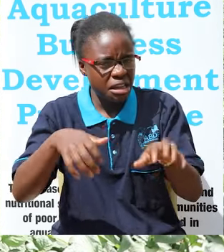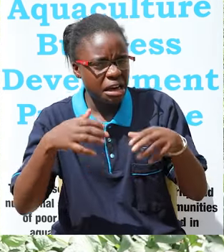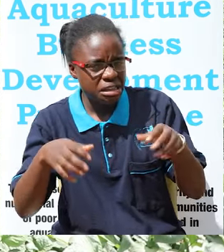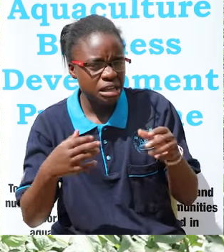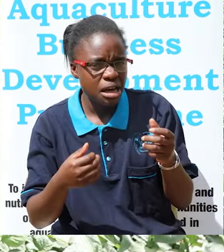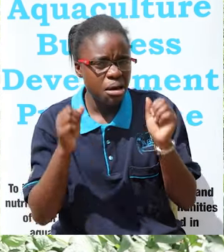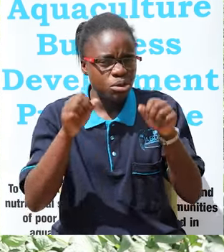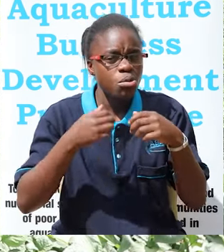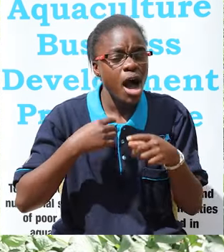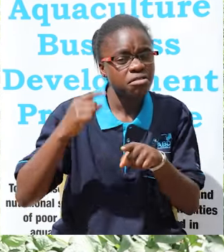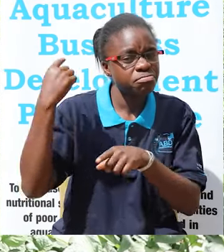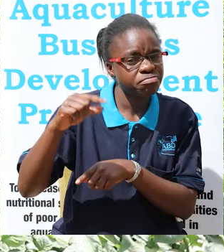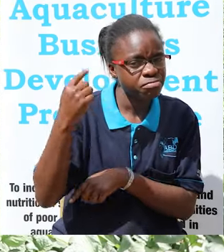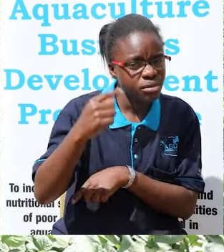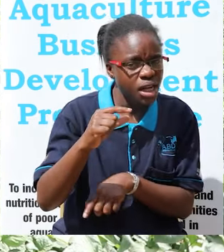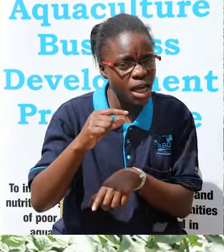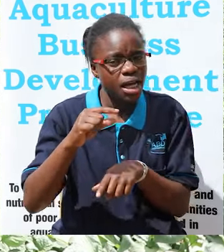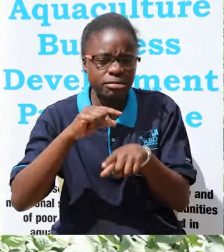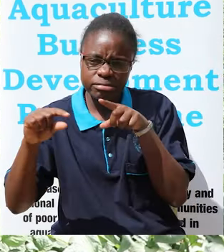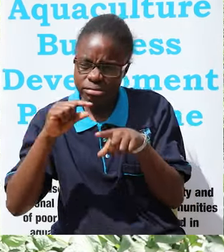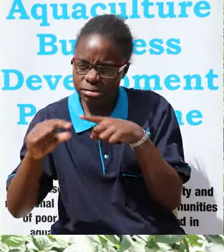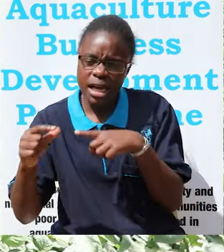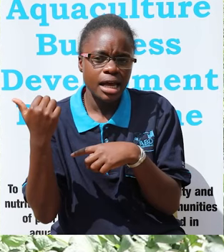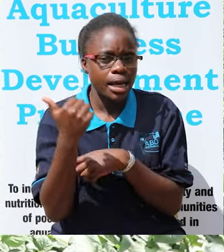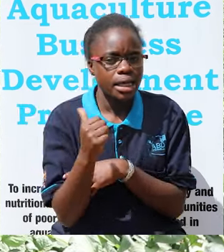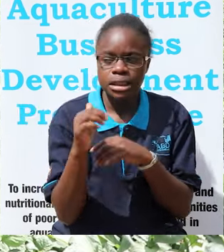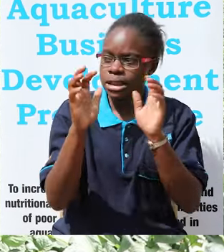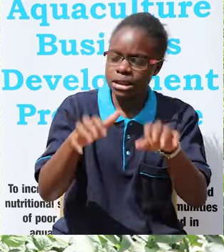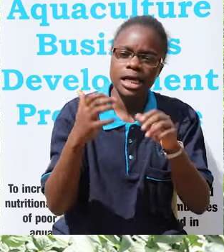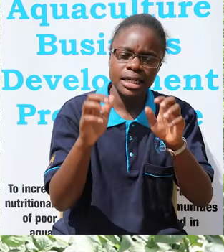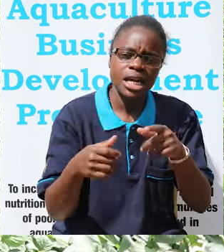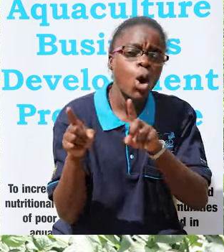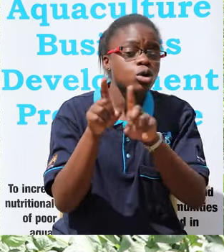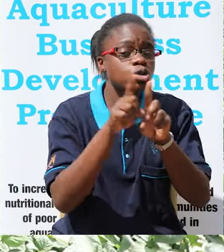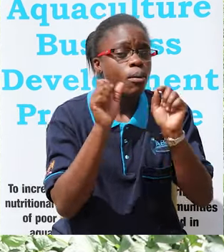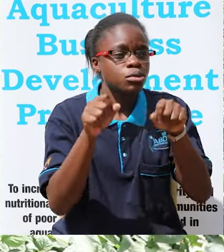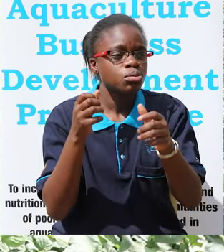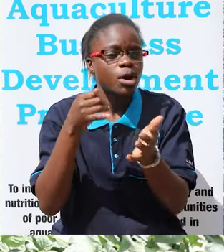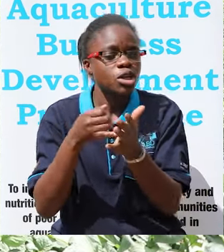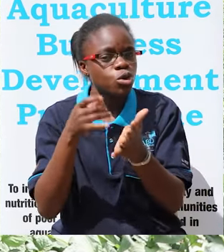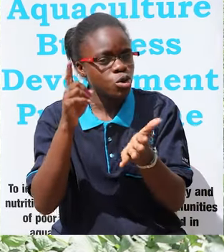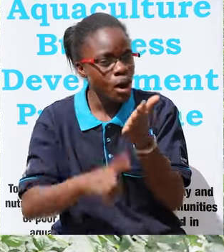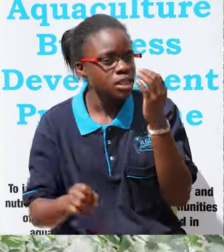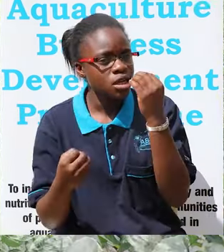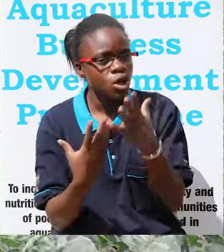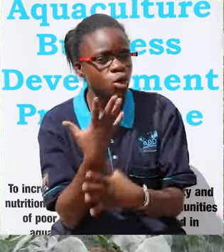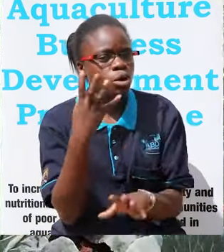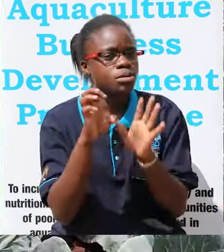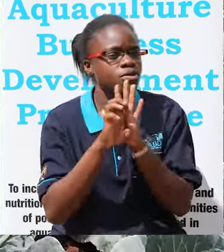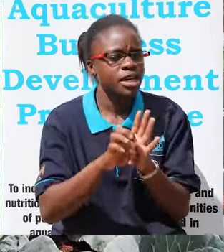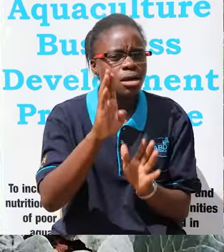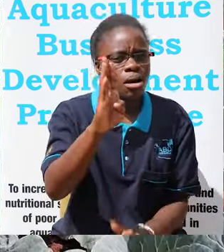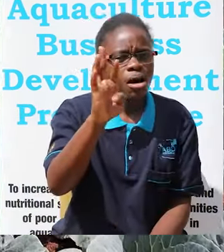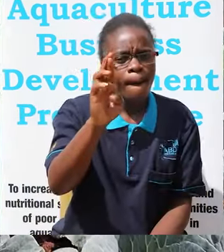garden, you can incorporate spinach or sukuma wiki in your garden. You can also incorporate crops